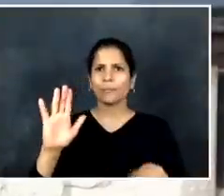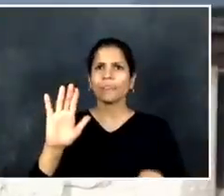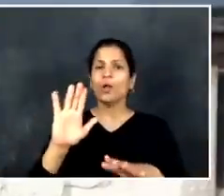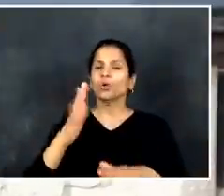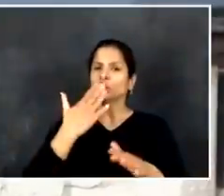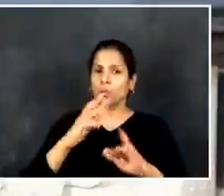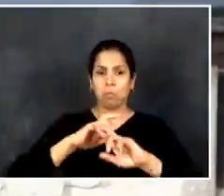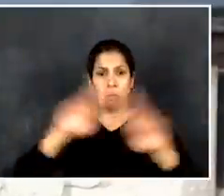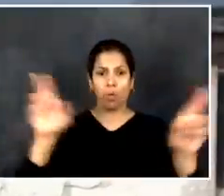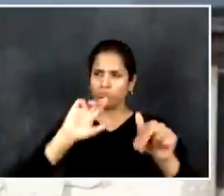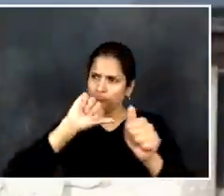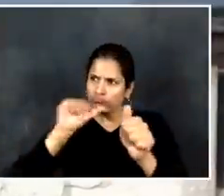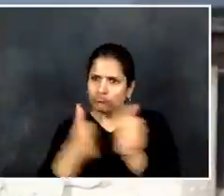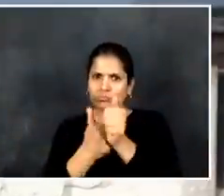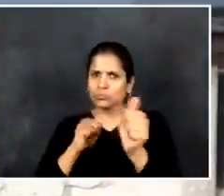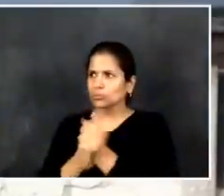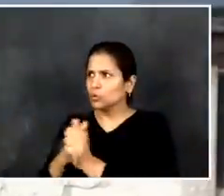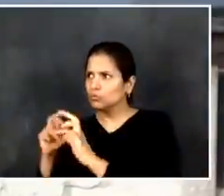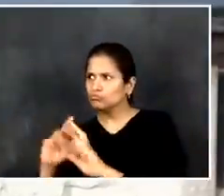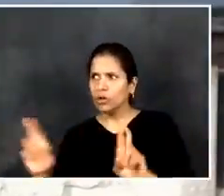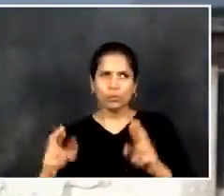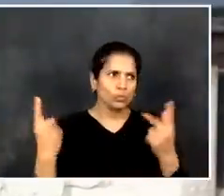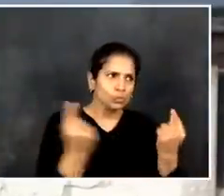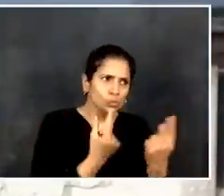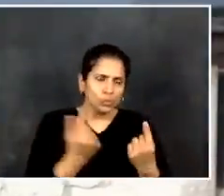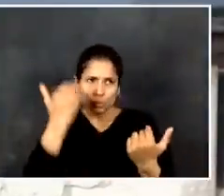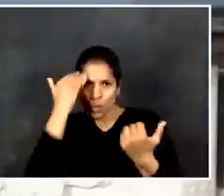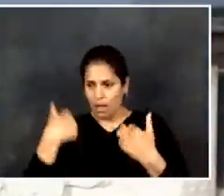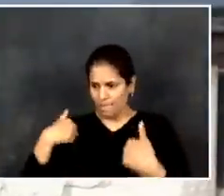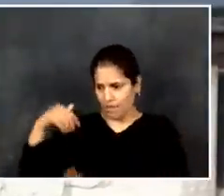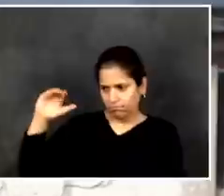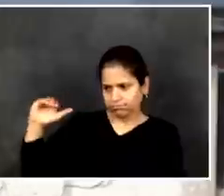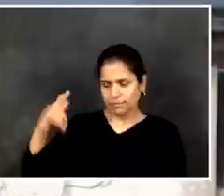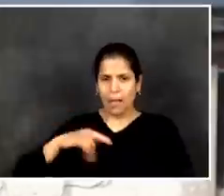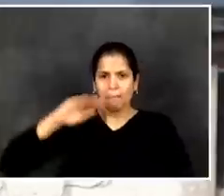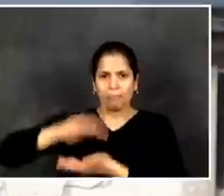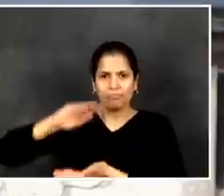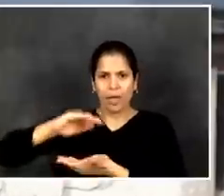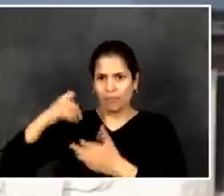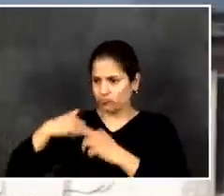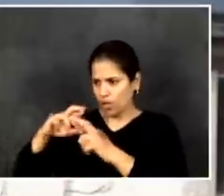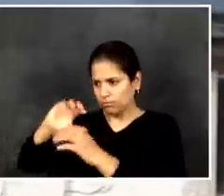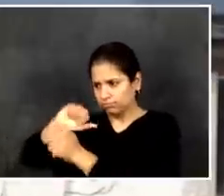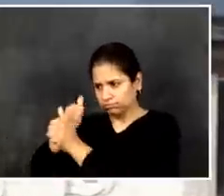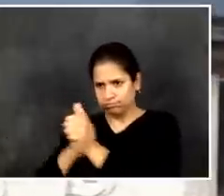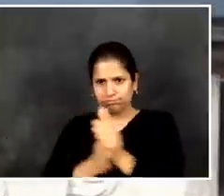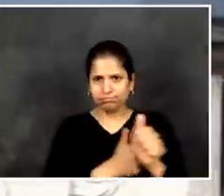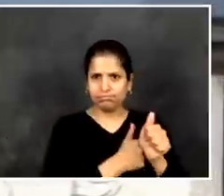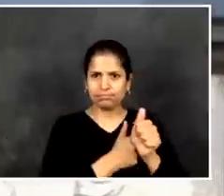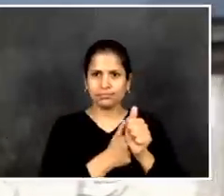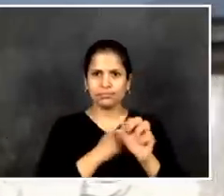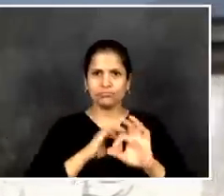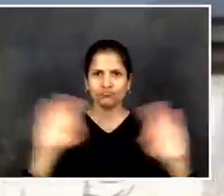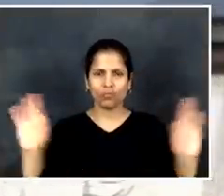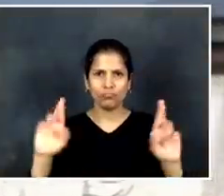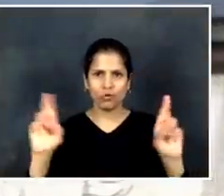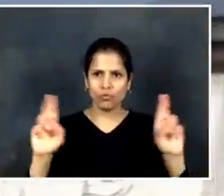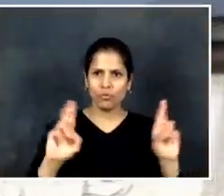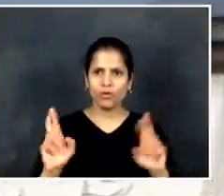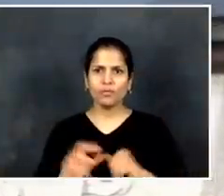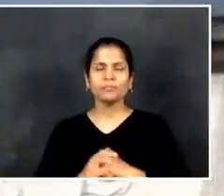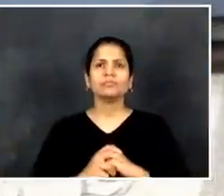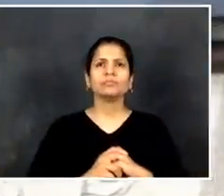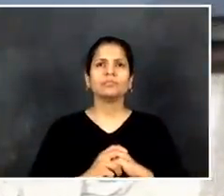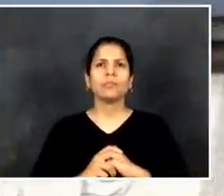that reserve in place to protect us no matter what is thrown at us. With that, let's turn to our colleagues in the media, and please let me know the name and the